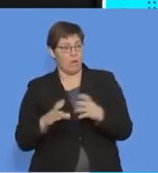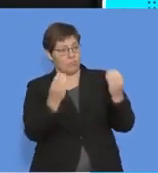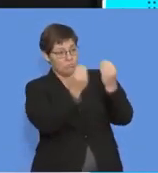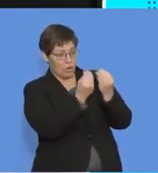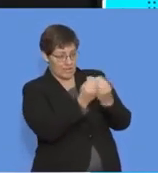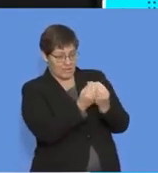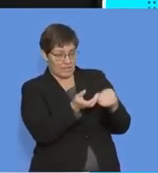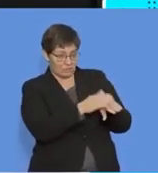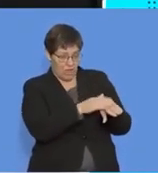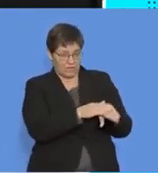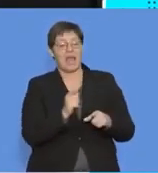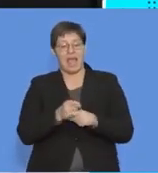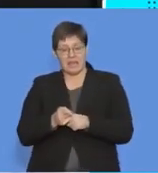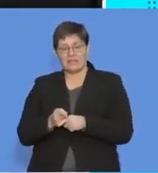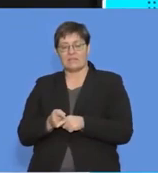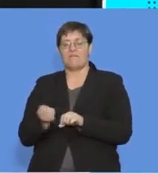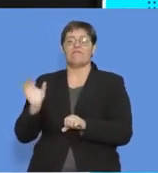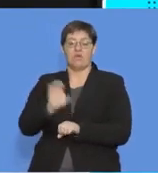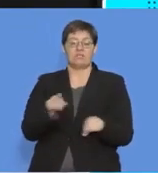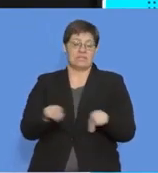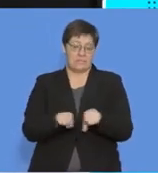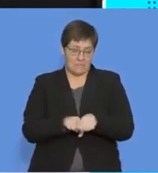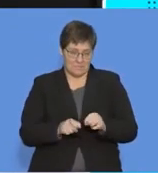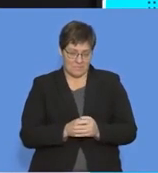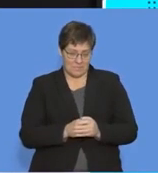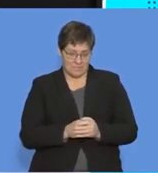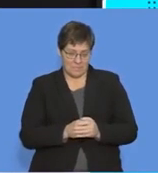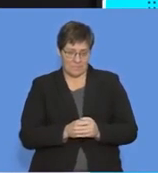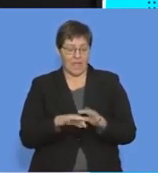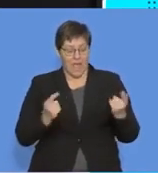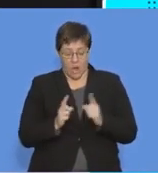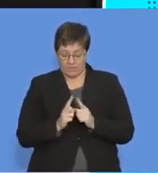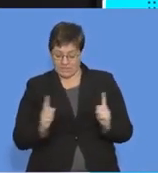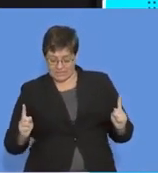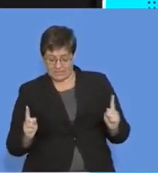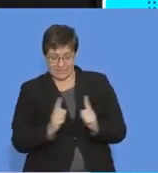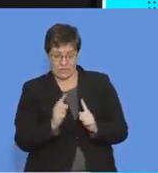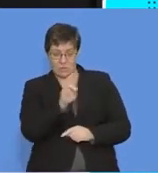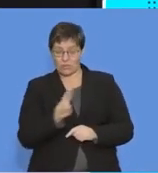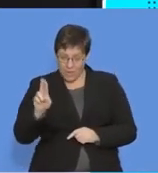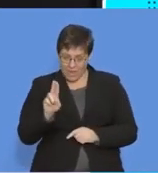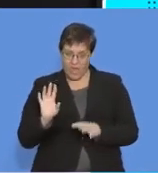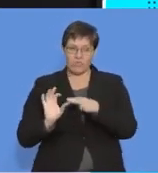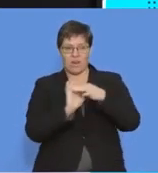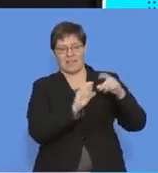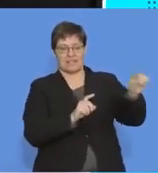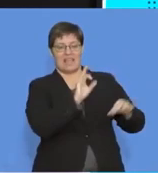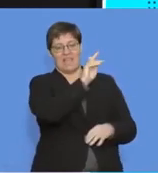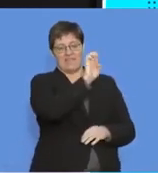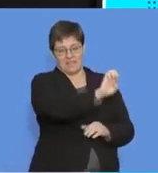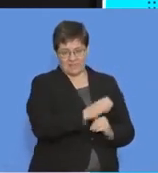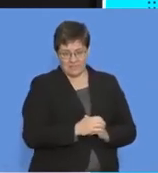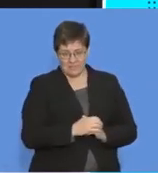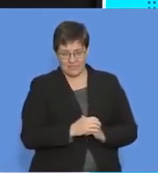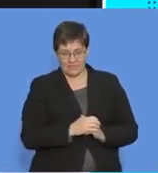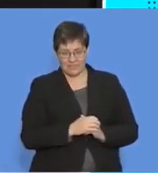exists between the product of the charges and the electrostatic force at the same time, how distance, square of the distance relates to